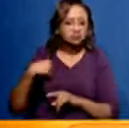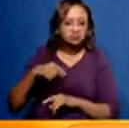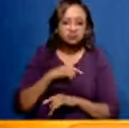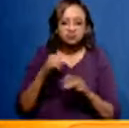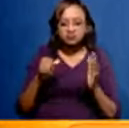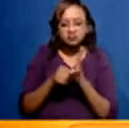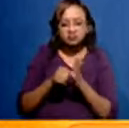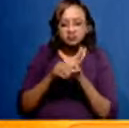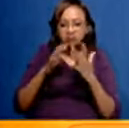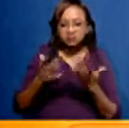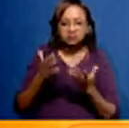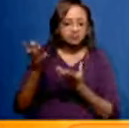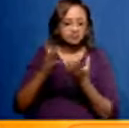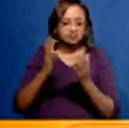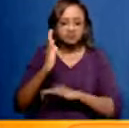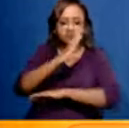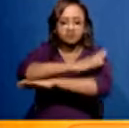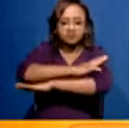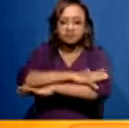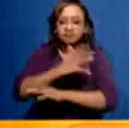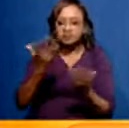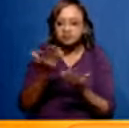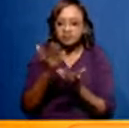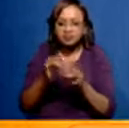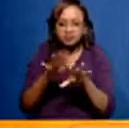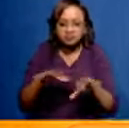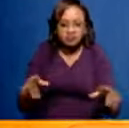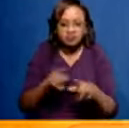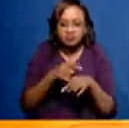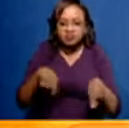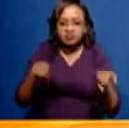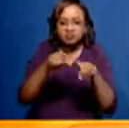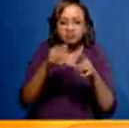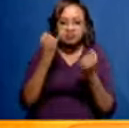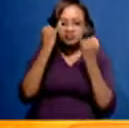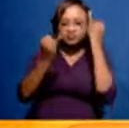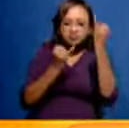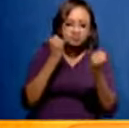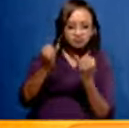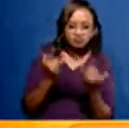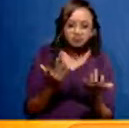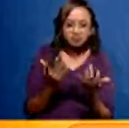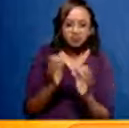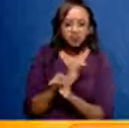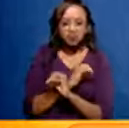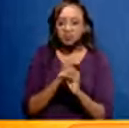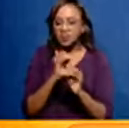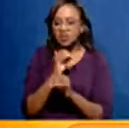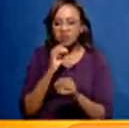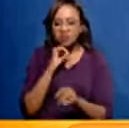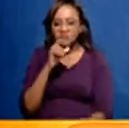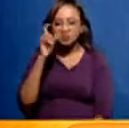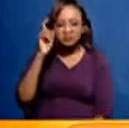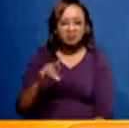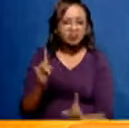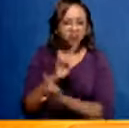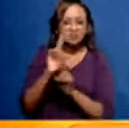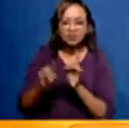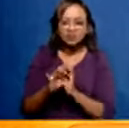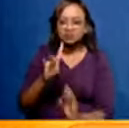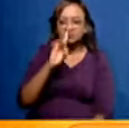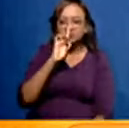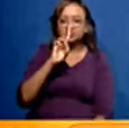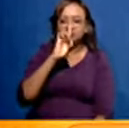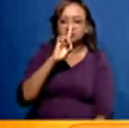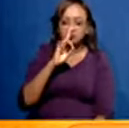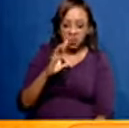have university business conversations in a structured way. Not everything costs money. We have a great vice